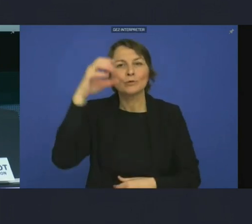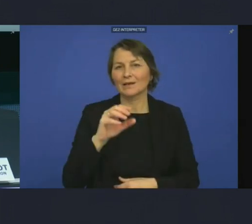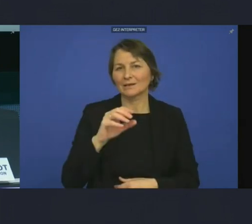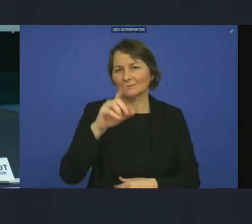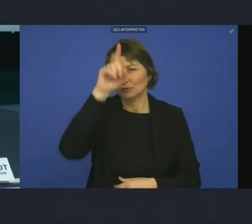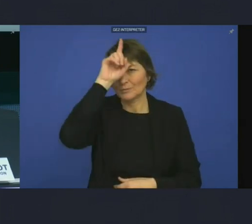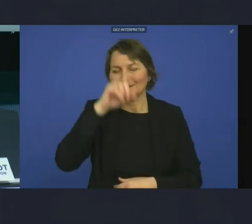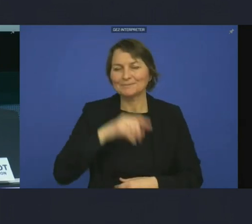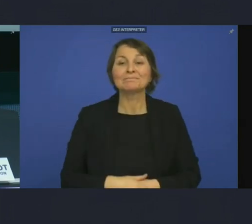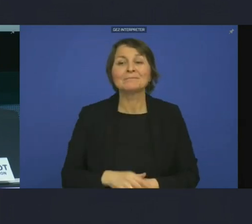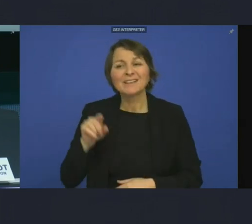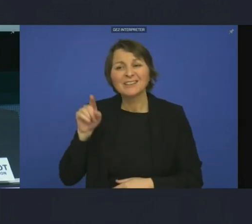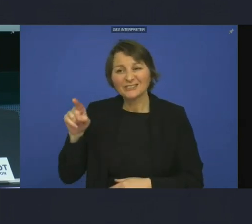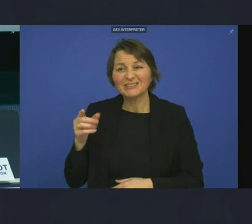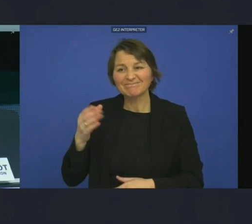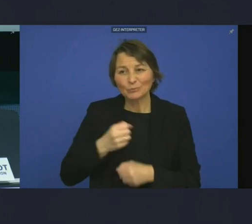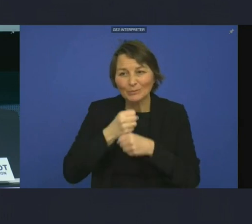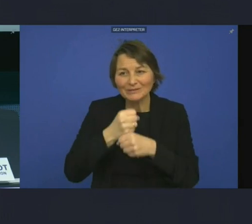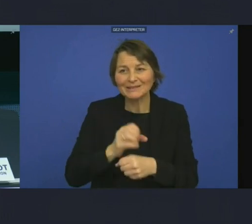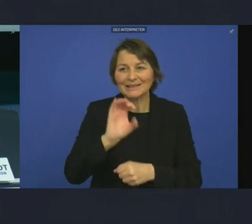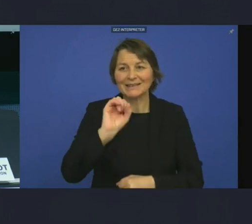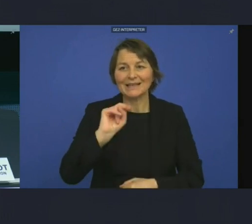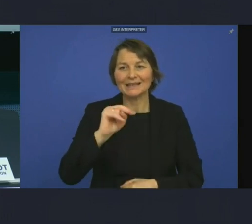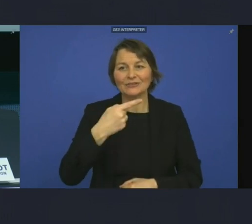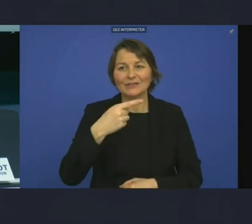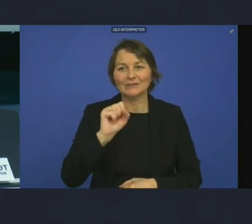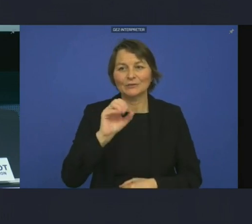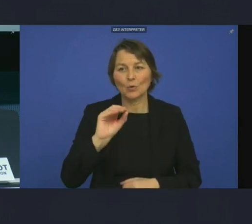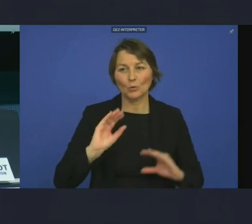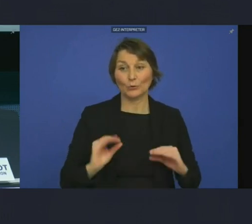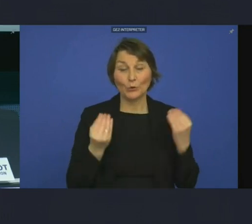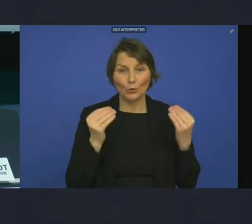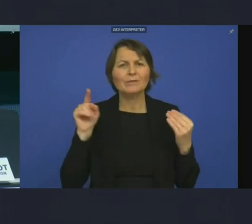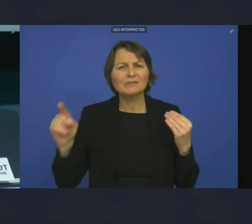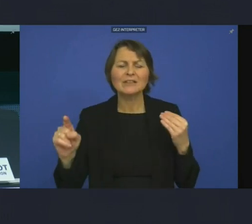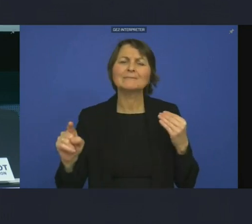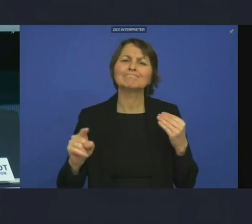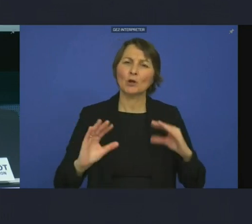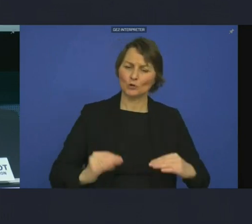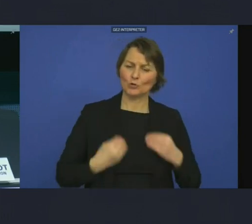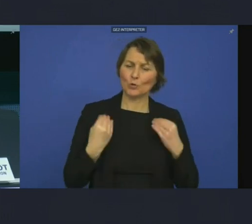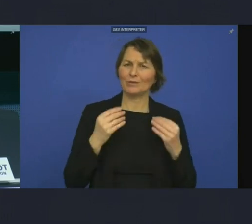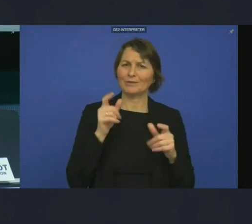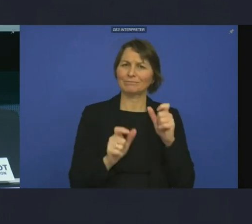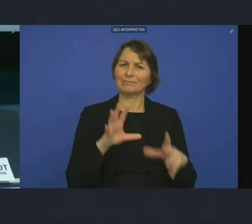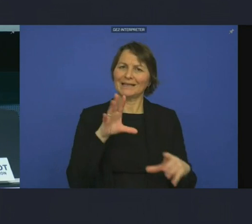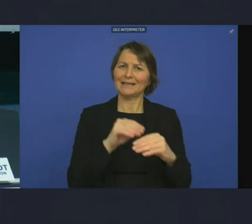NGO working for youth participation and the voice of young people in sport. She's also